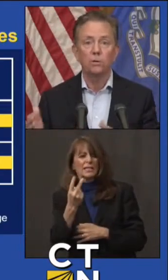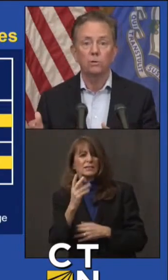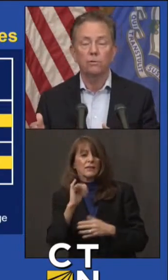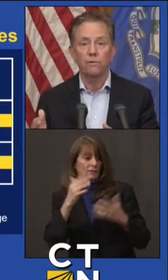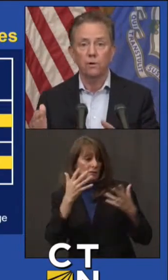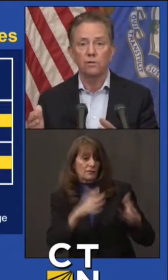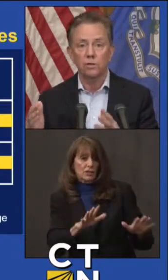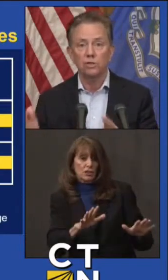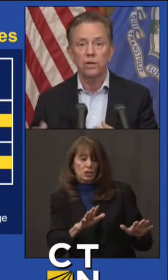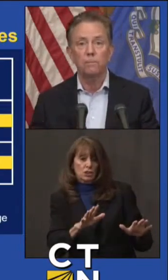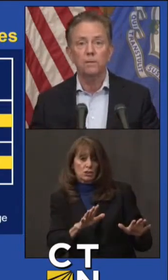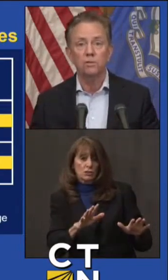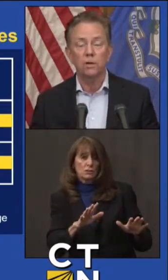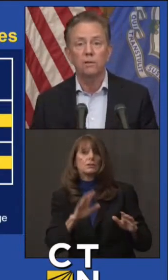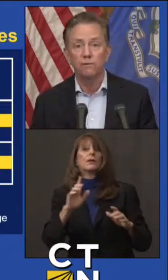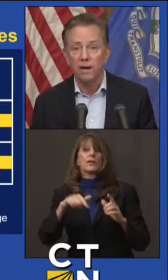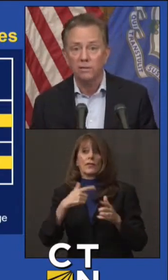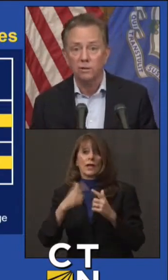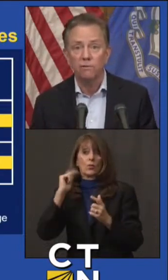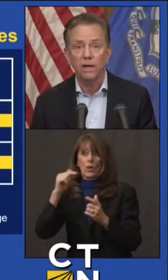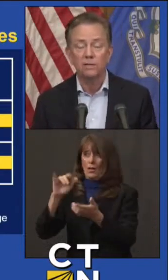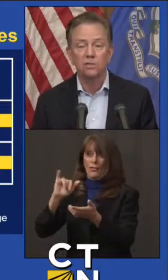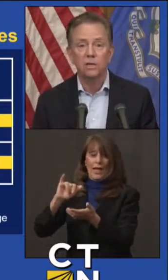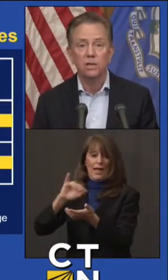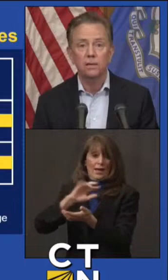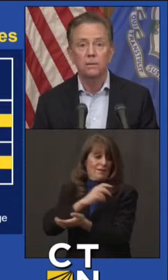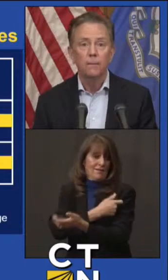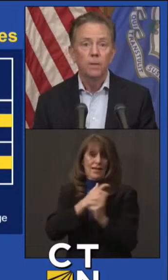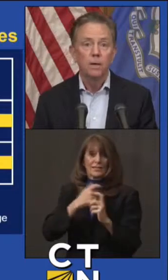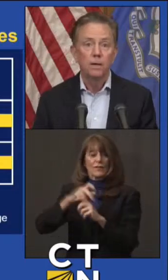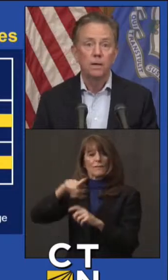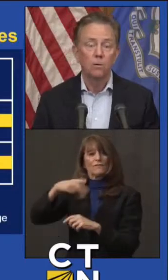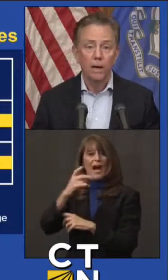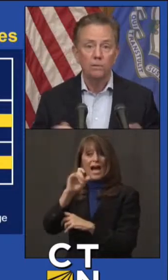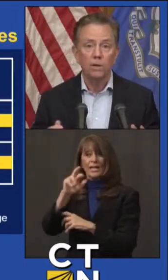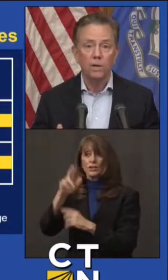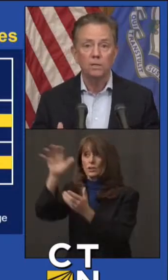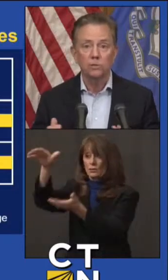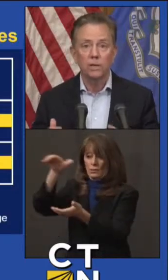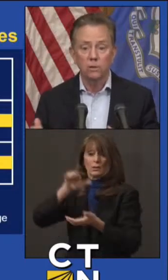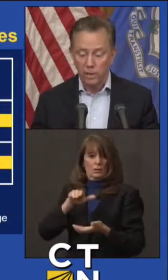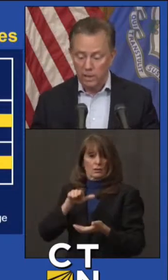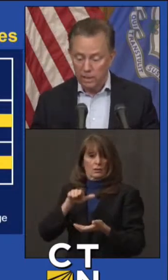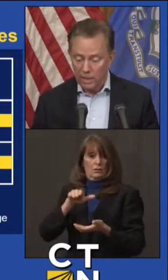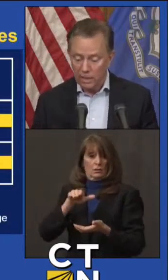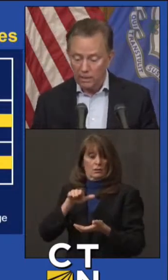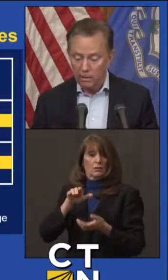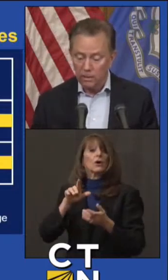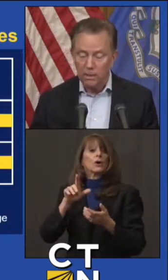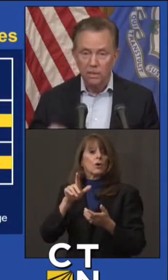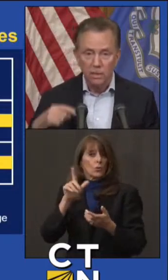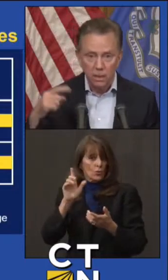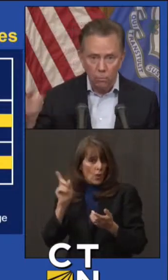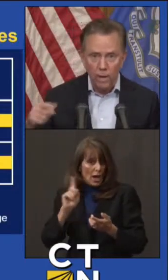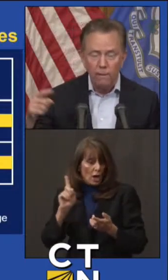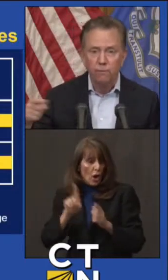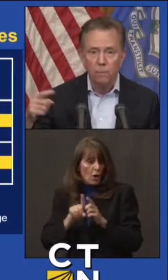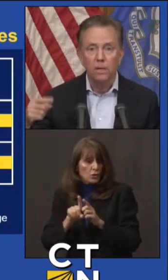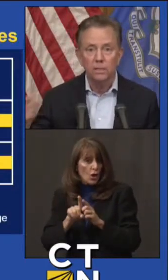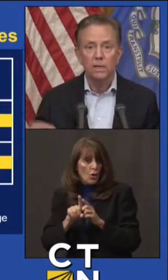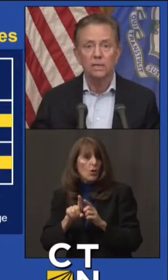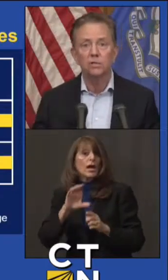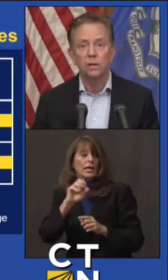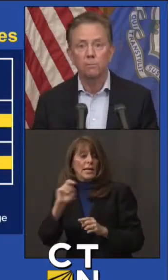counting on those first shipments of the Pfizer vaccine around the country, including Connecticut, a week